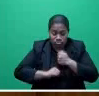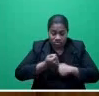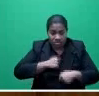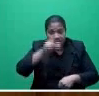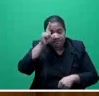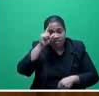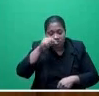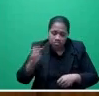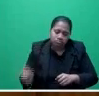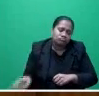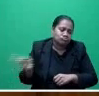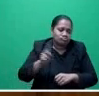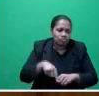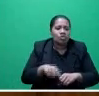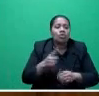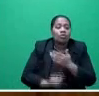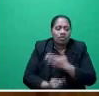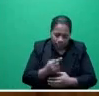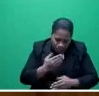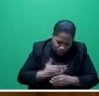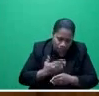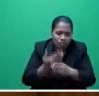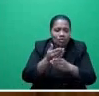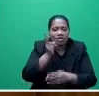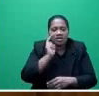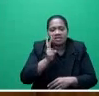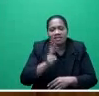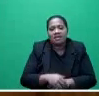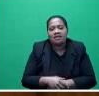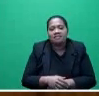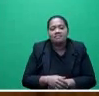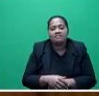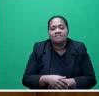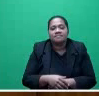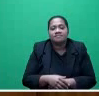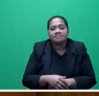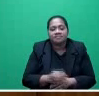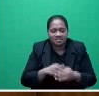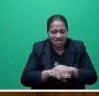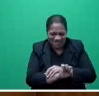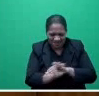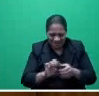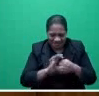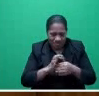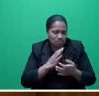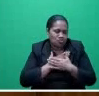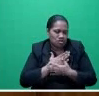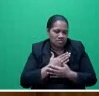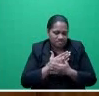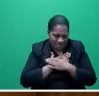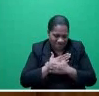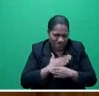are back to work in the industry they love and rely on. The historic nature of this pandemic